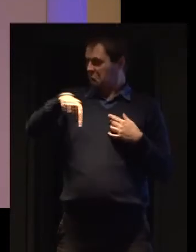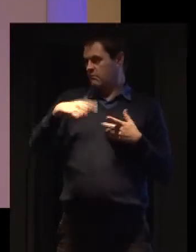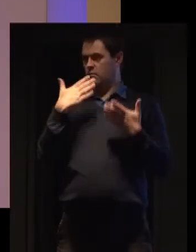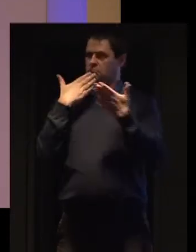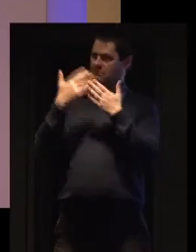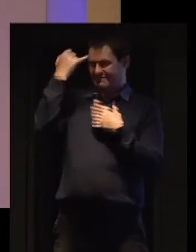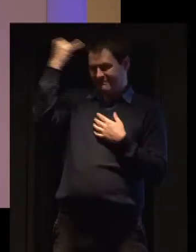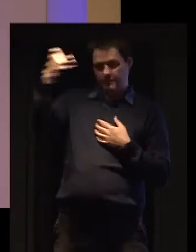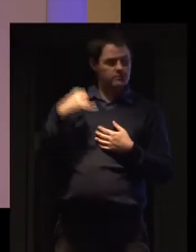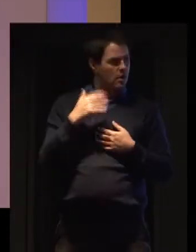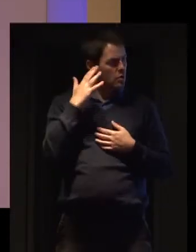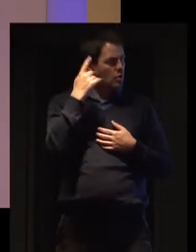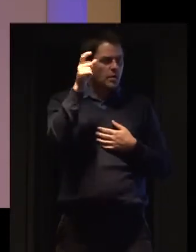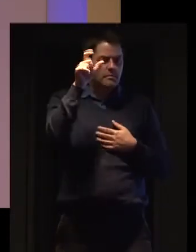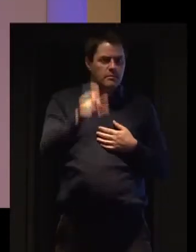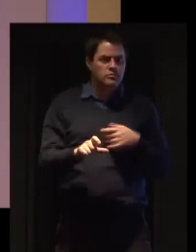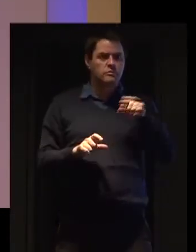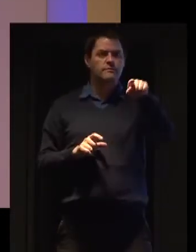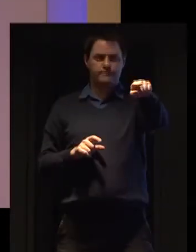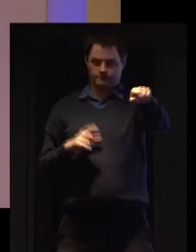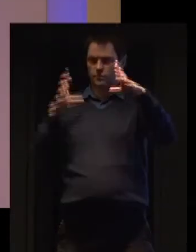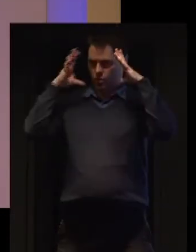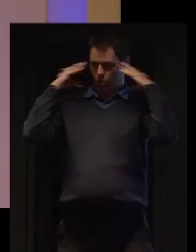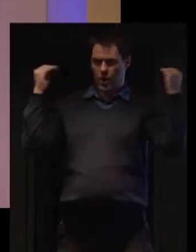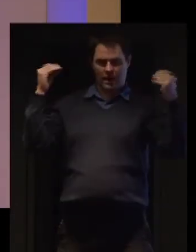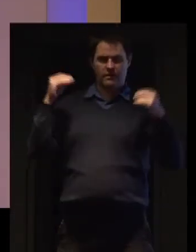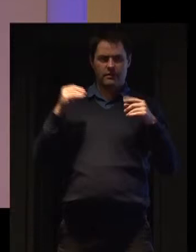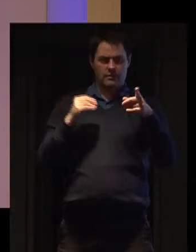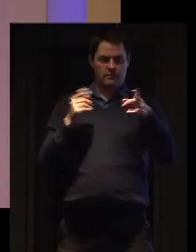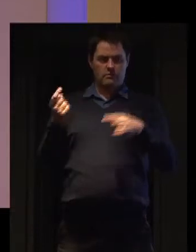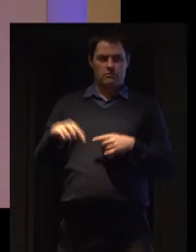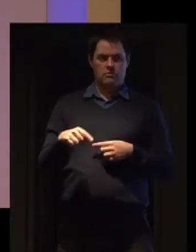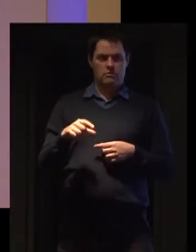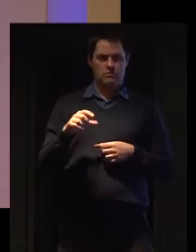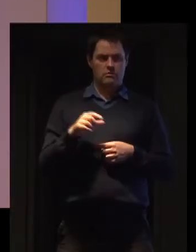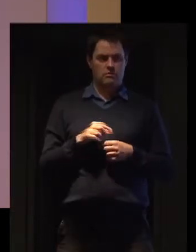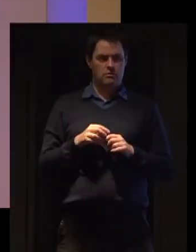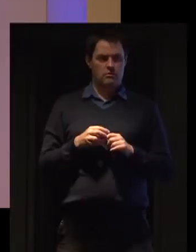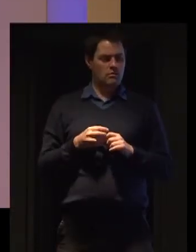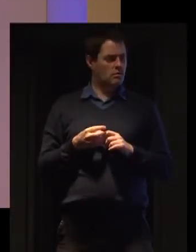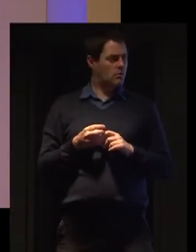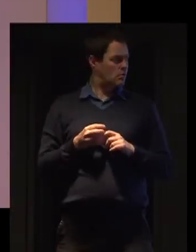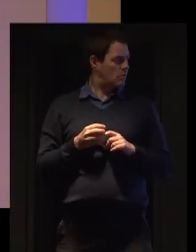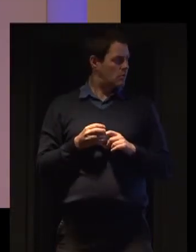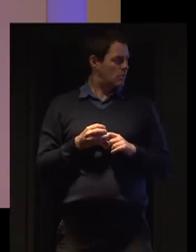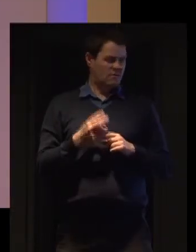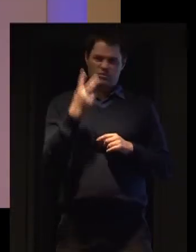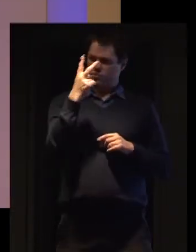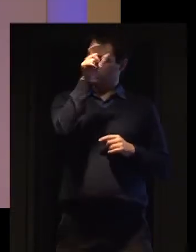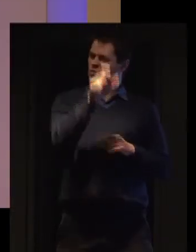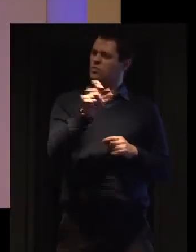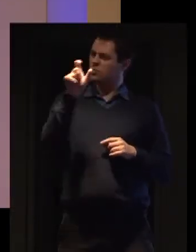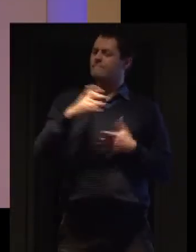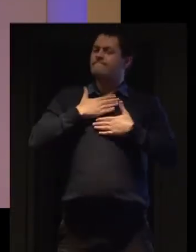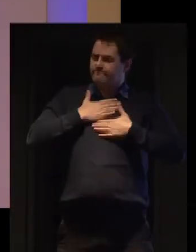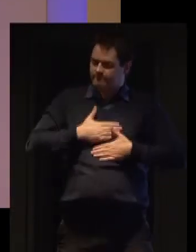the gentleman from Groningen, if is around somewhere, if you could just grab a seat. We do have two gentlemen who we're going to